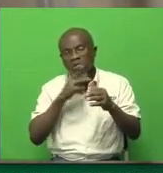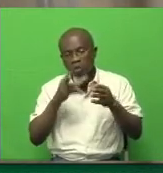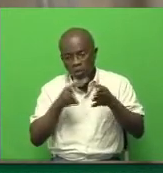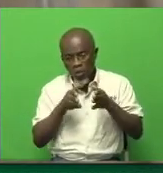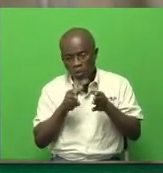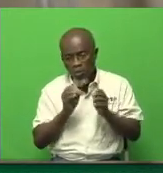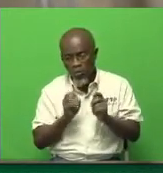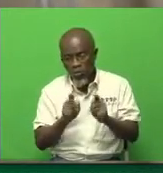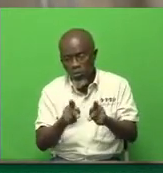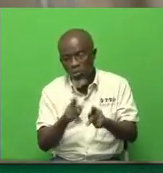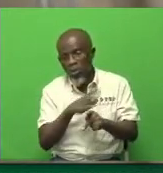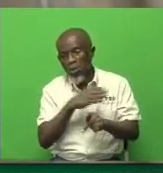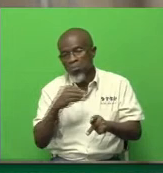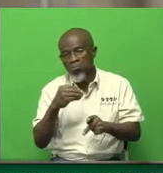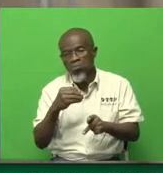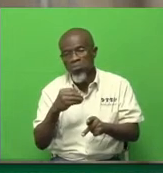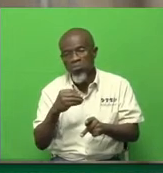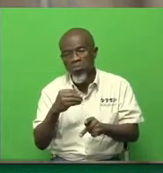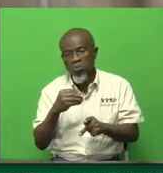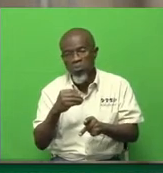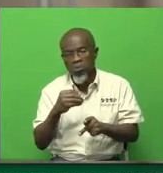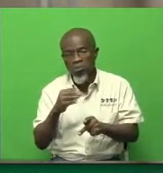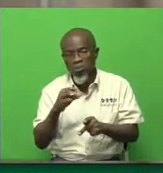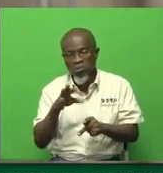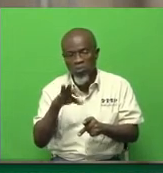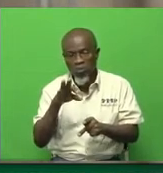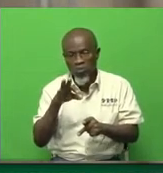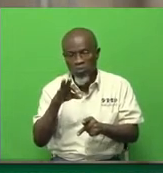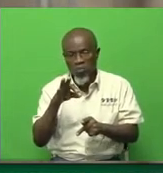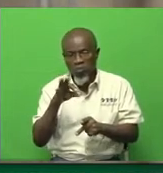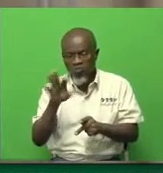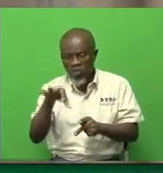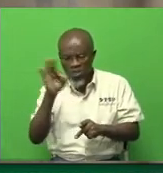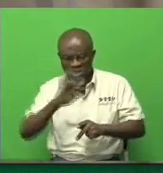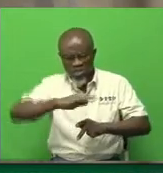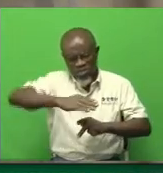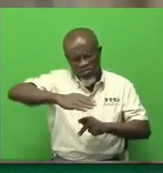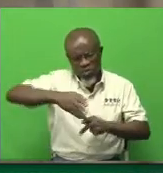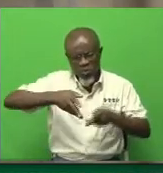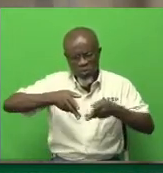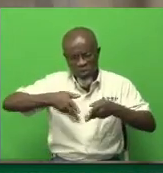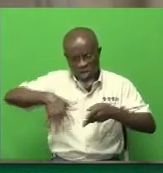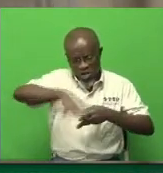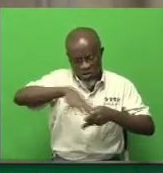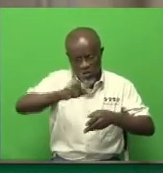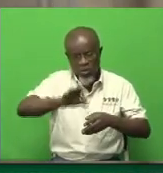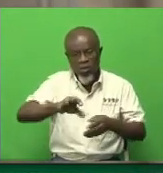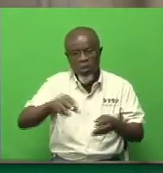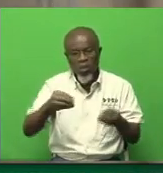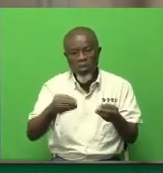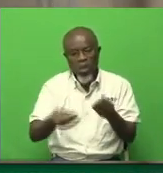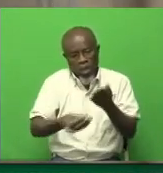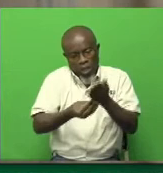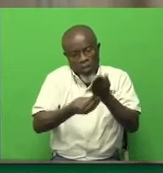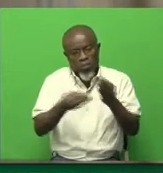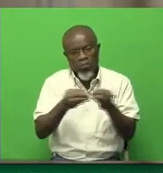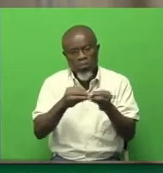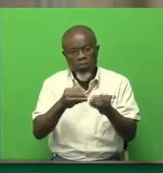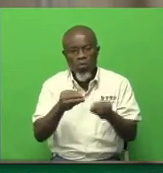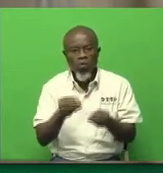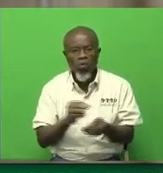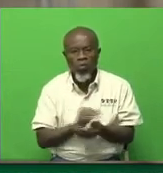and looking at alternative supplies Mr Deputy speaker when you look at